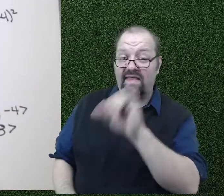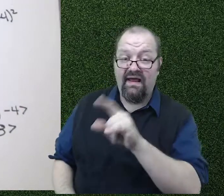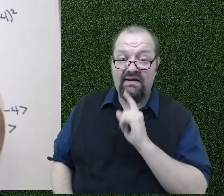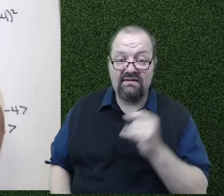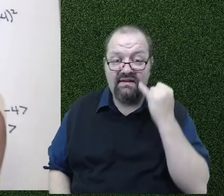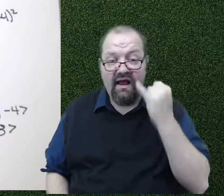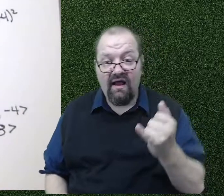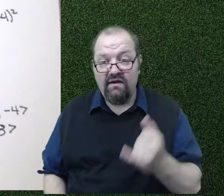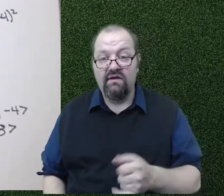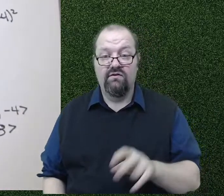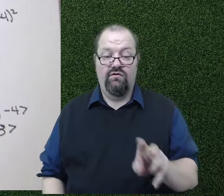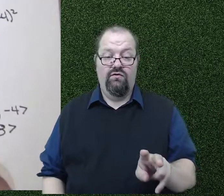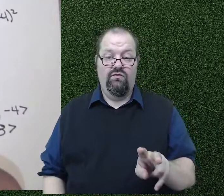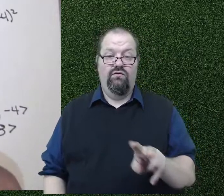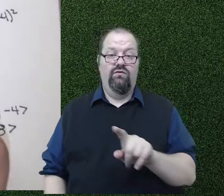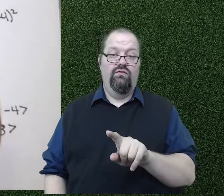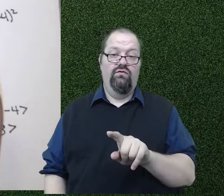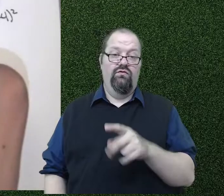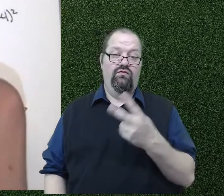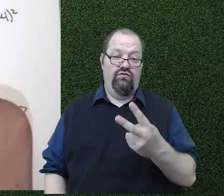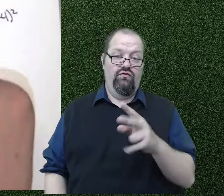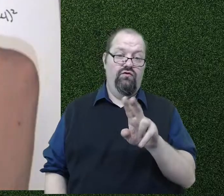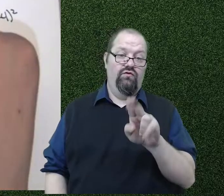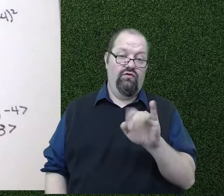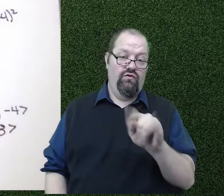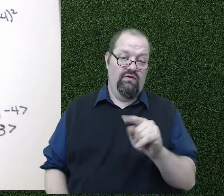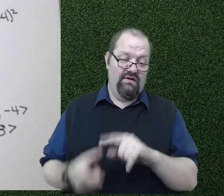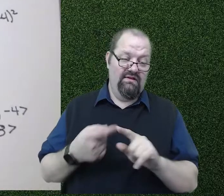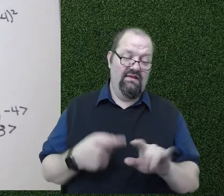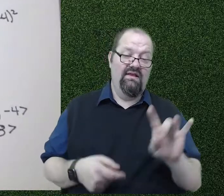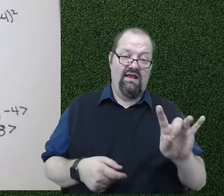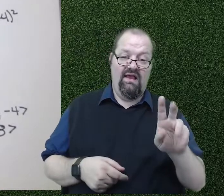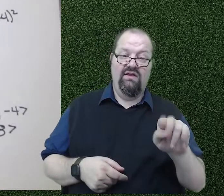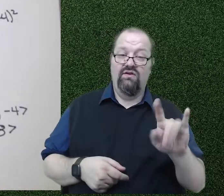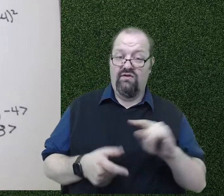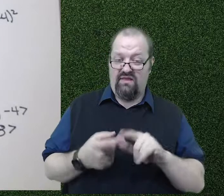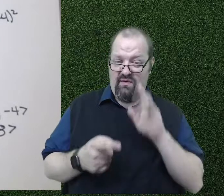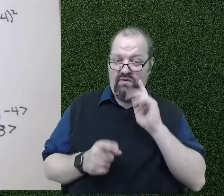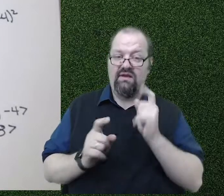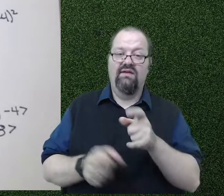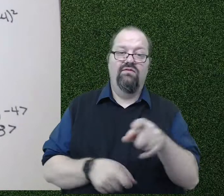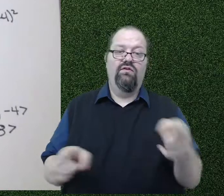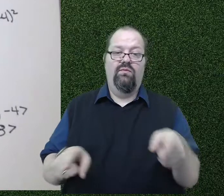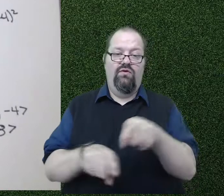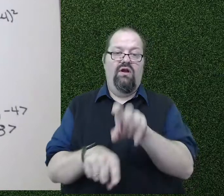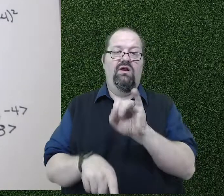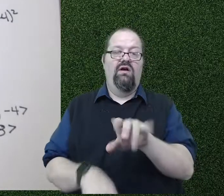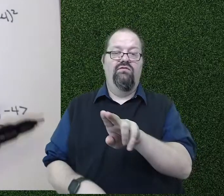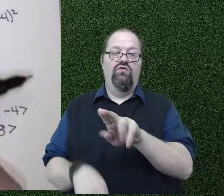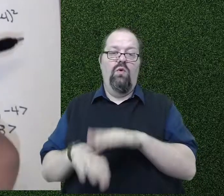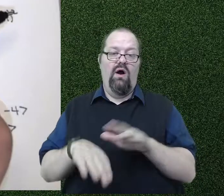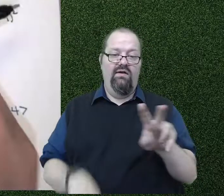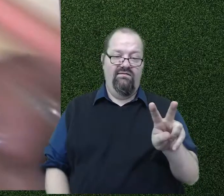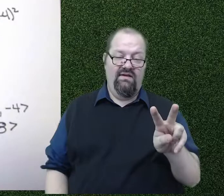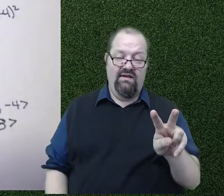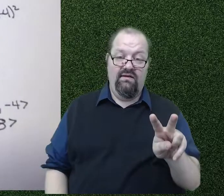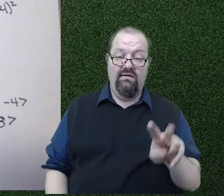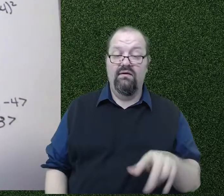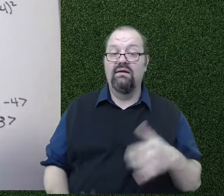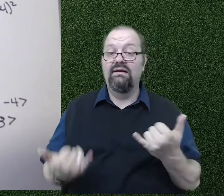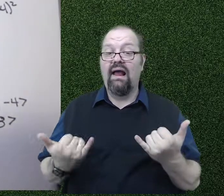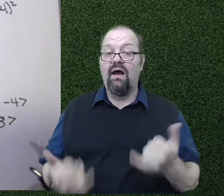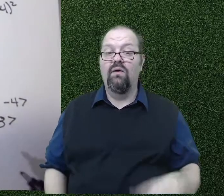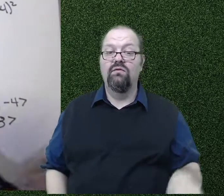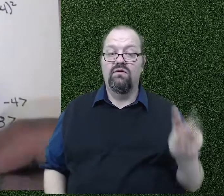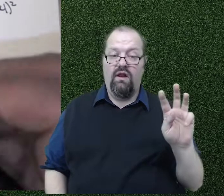this way and 8 units that way. It's twice the vector v, and that gives us the projection of u onto v. Now w